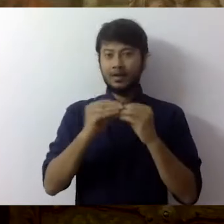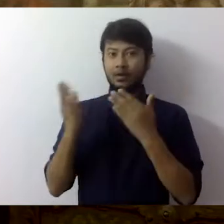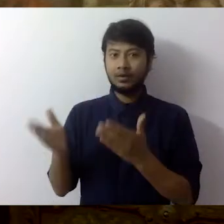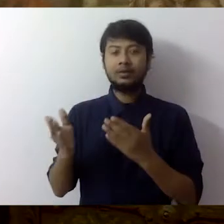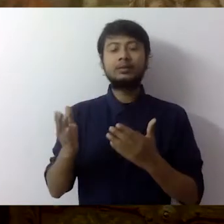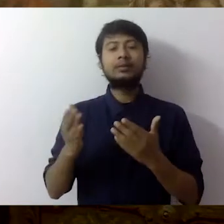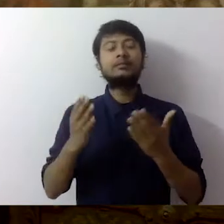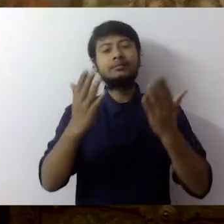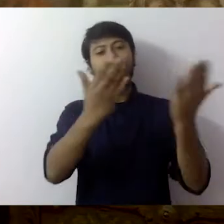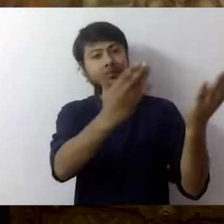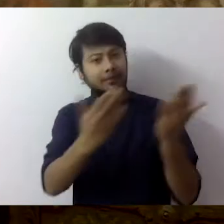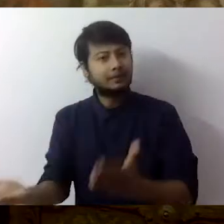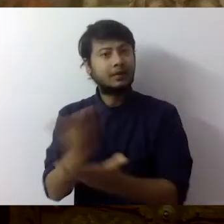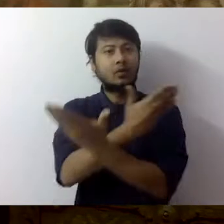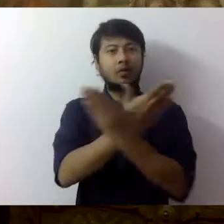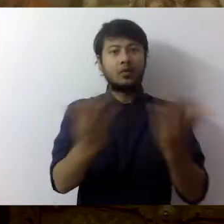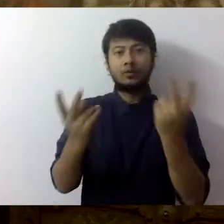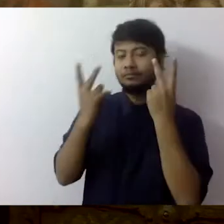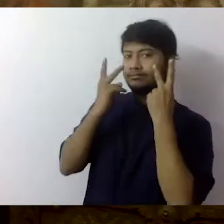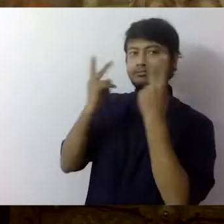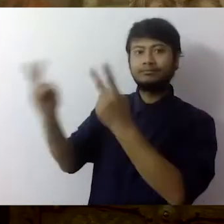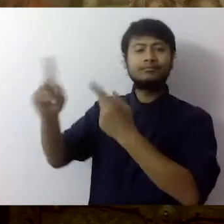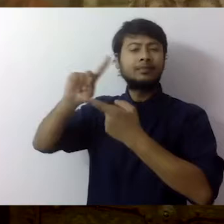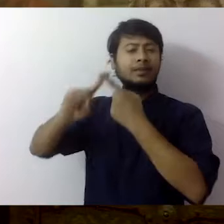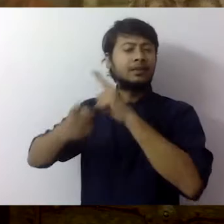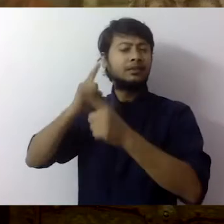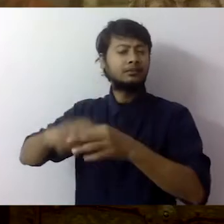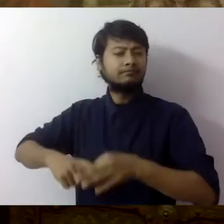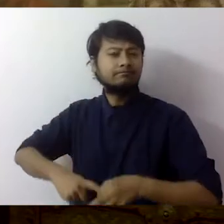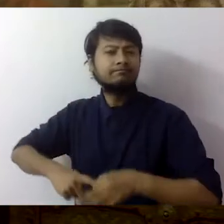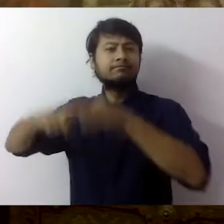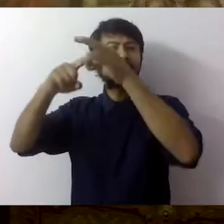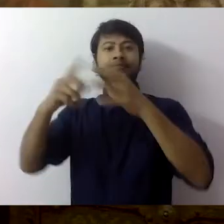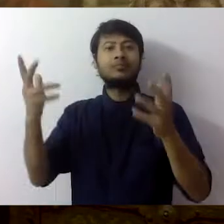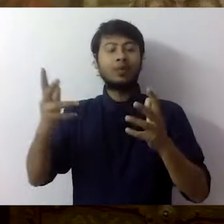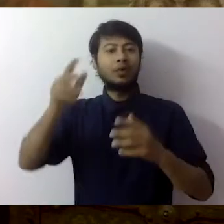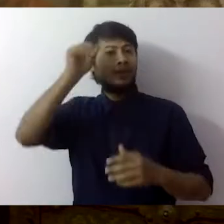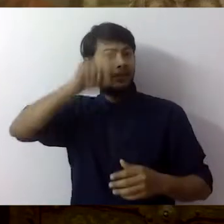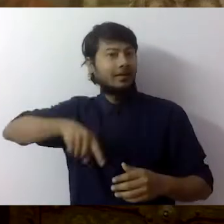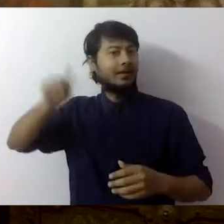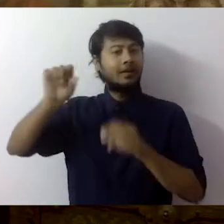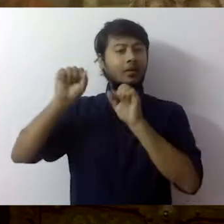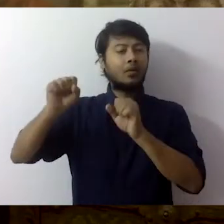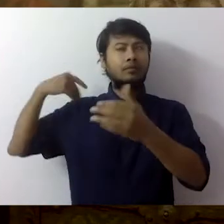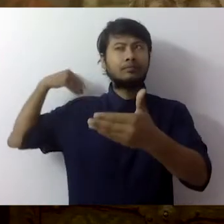to invite audiences to enjoy the rich history of the popular images of our culture.